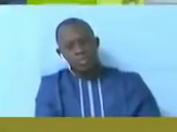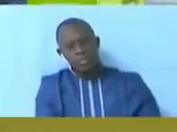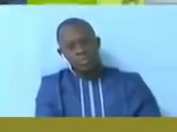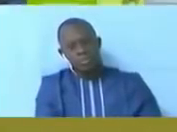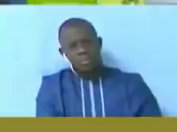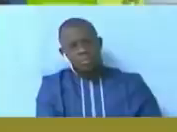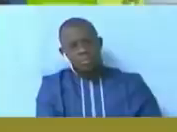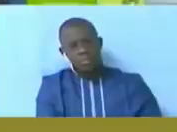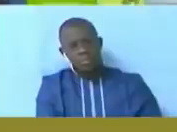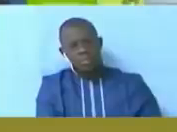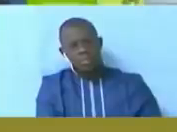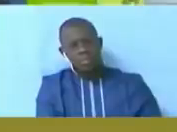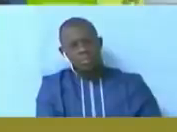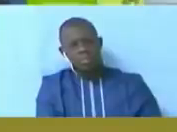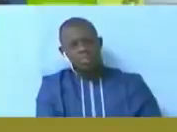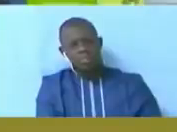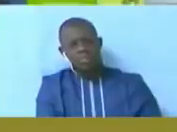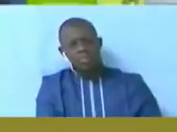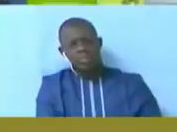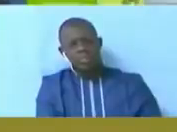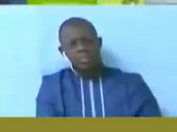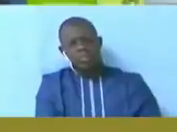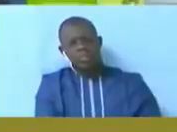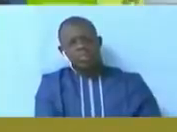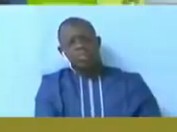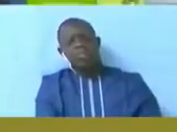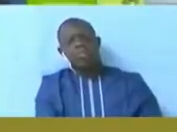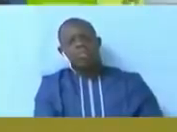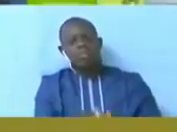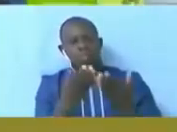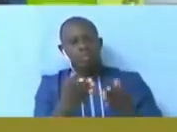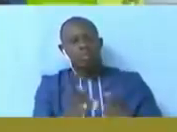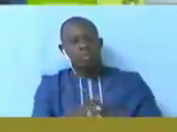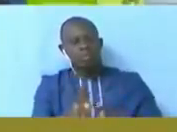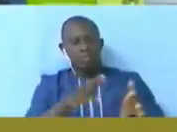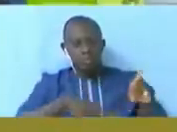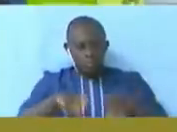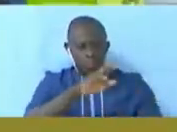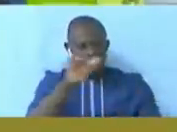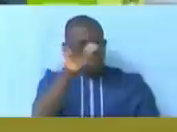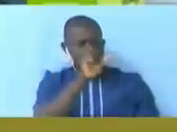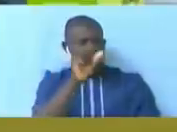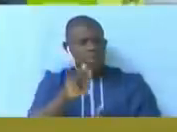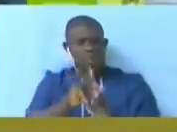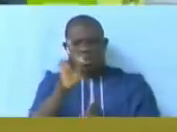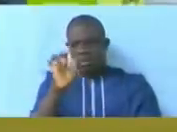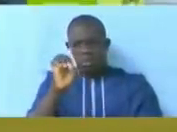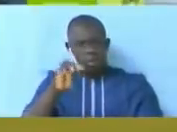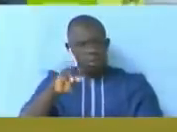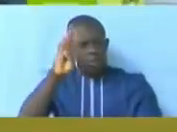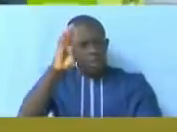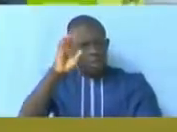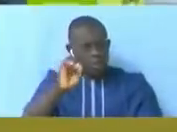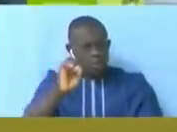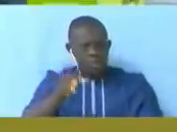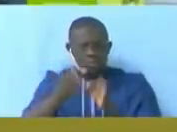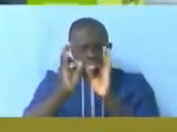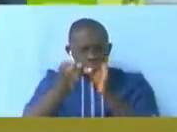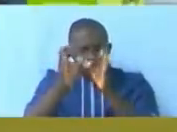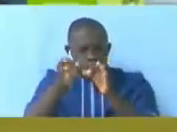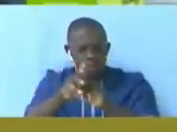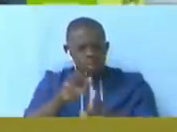when I went back to Kombo, I narrated the incident to my dad. He was offended. He said, I should write a petition.